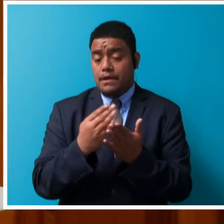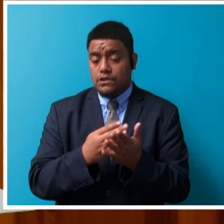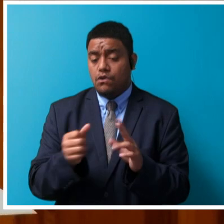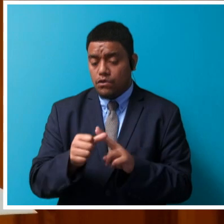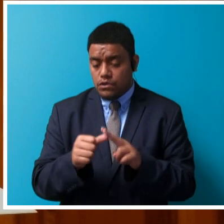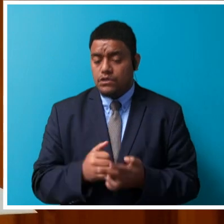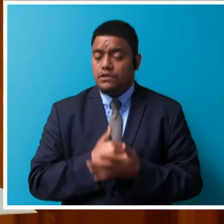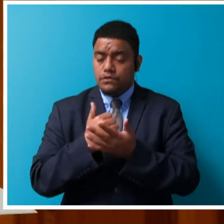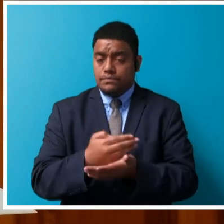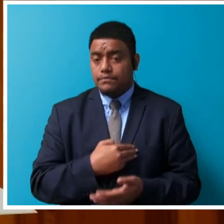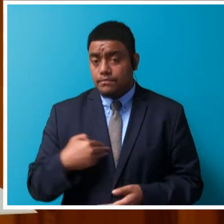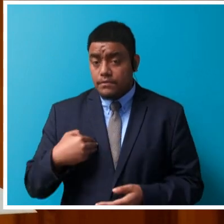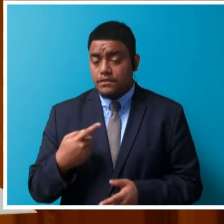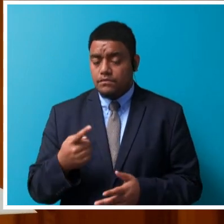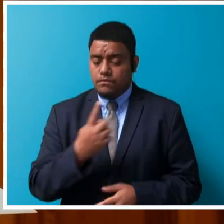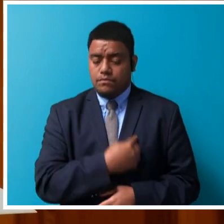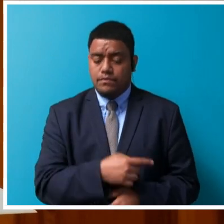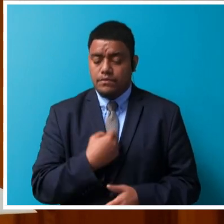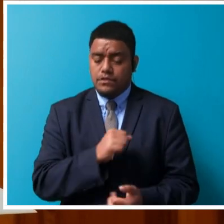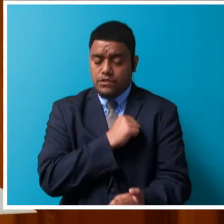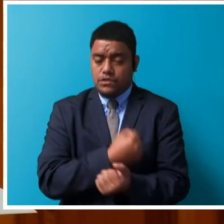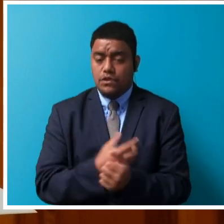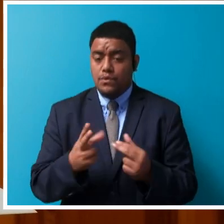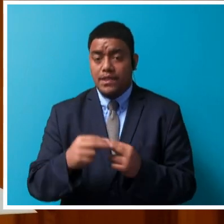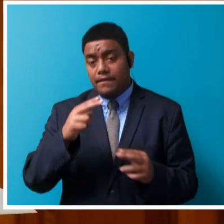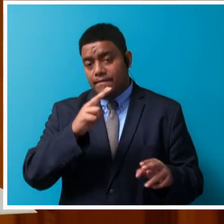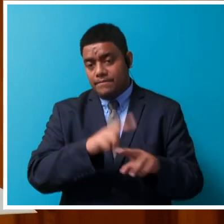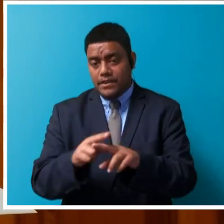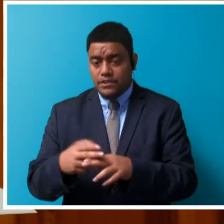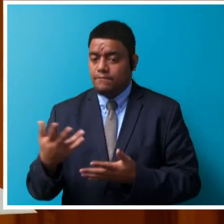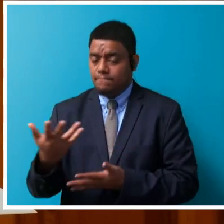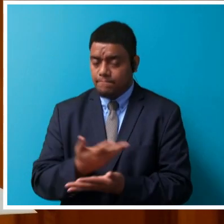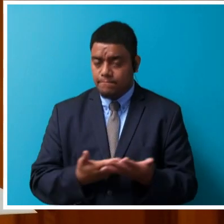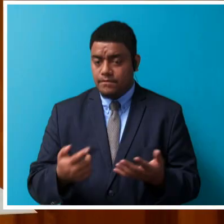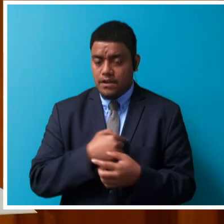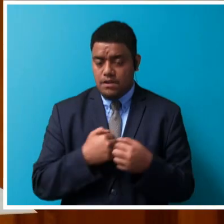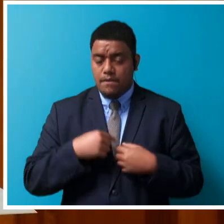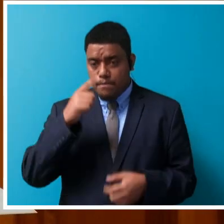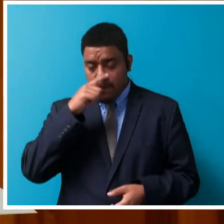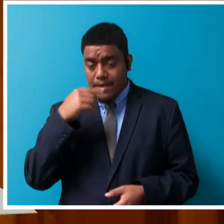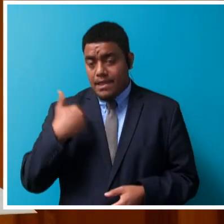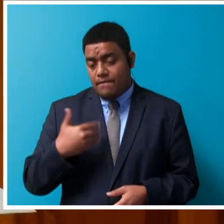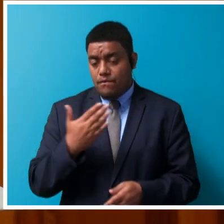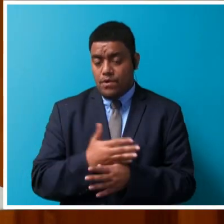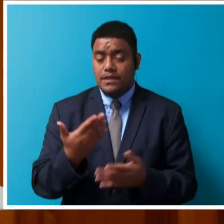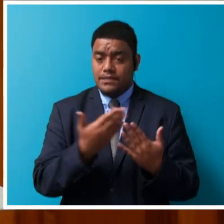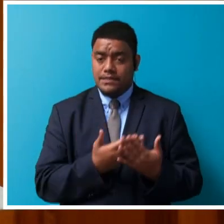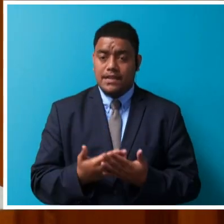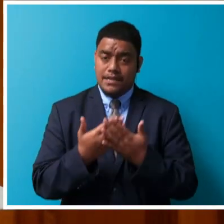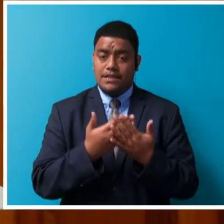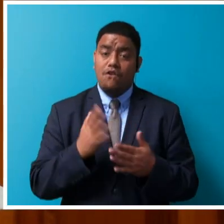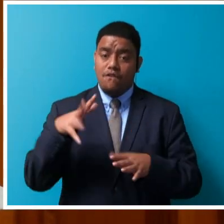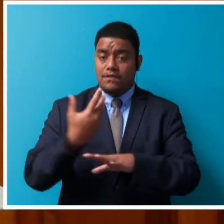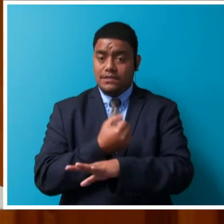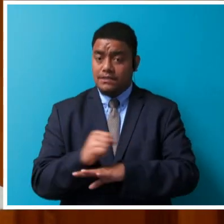the Ministry's commitment to strengthening engagement with the Fijian diaspora. Our citizens living, working, and studying abroad remain